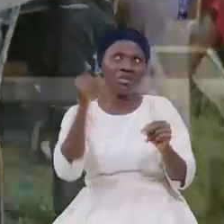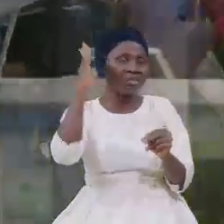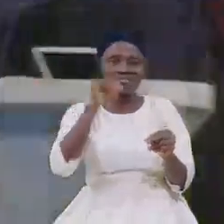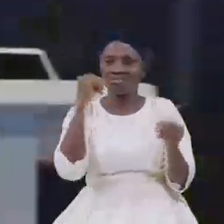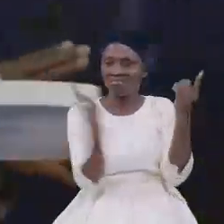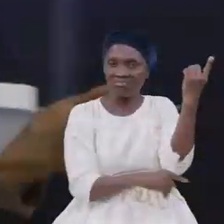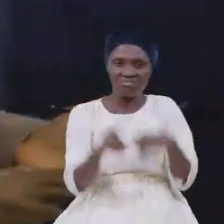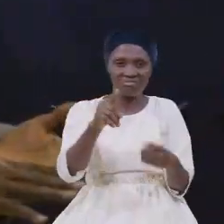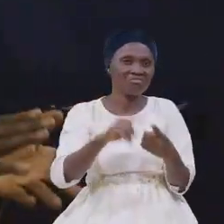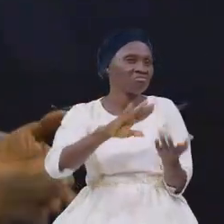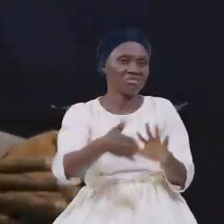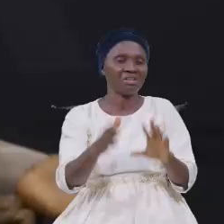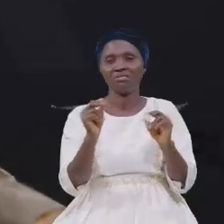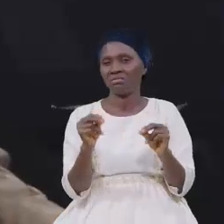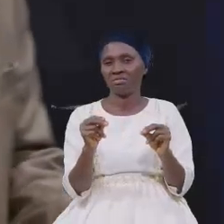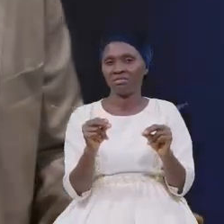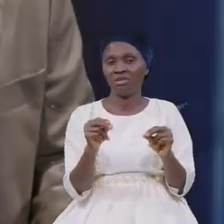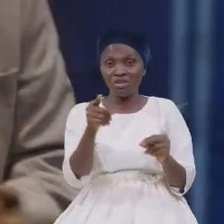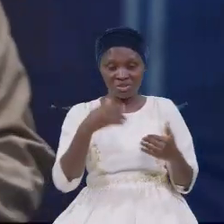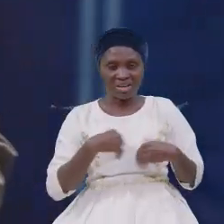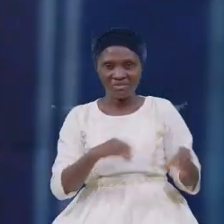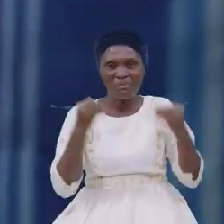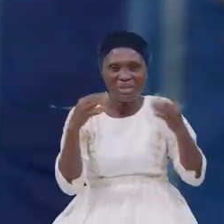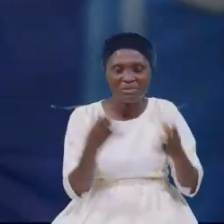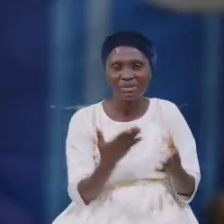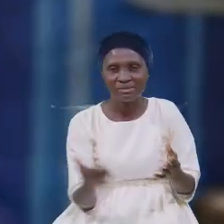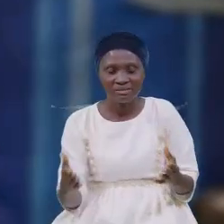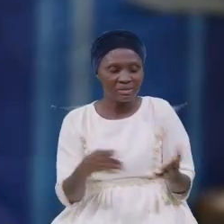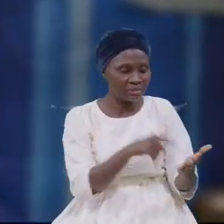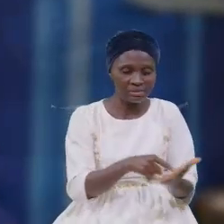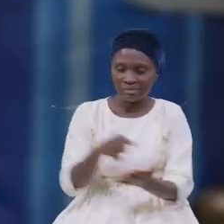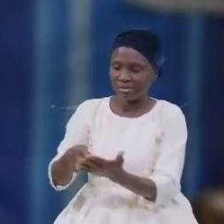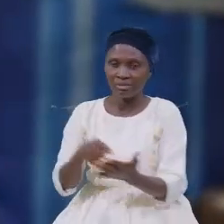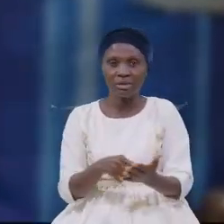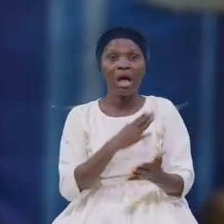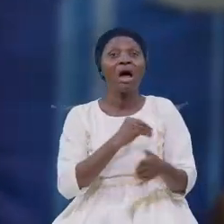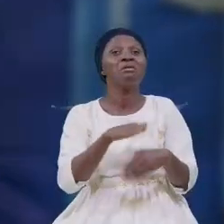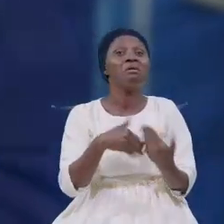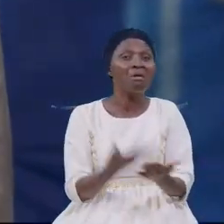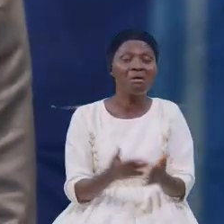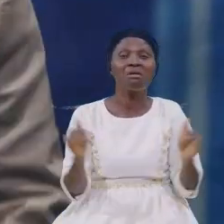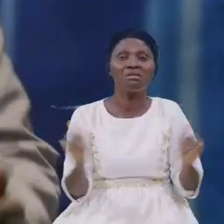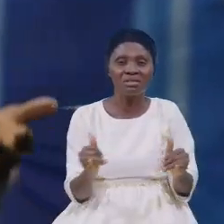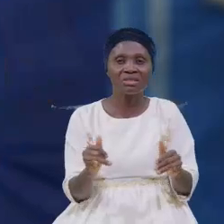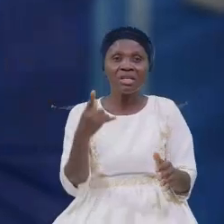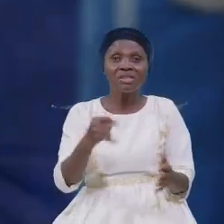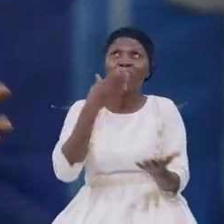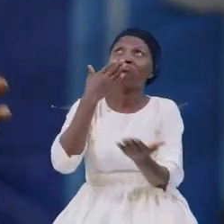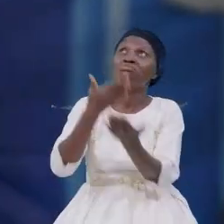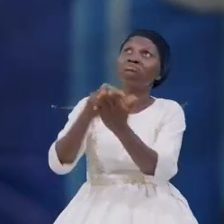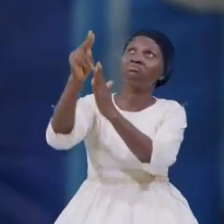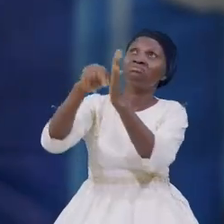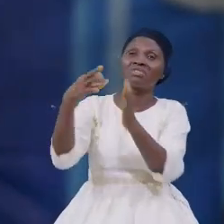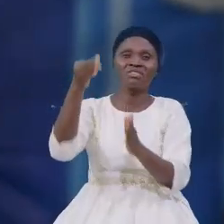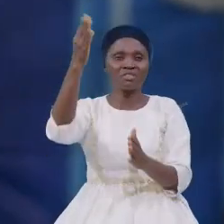done this, you've done this, you've done that. And all the same, the goodness of God, it still gives you